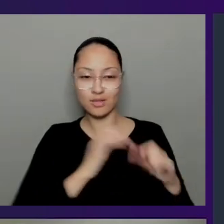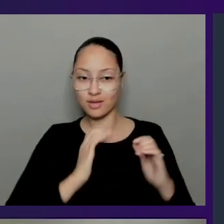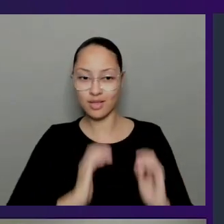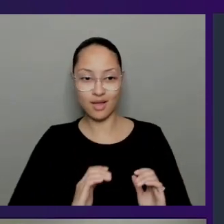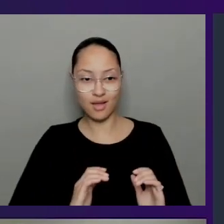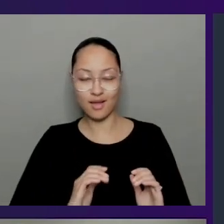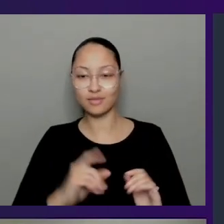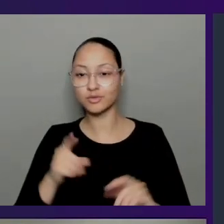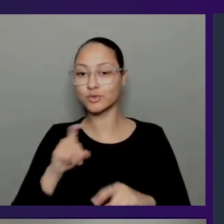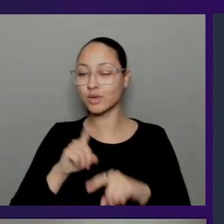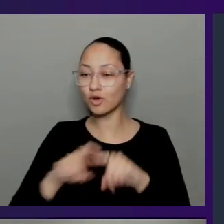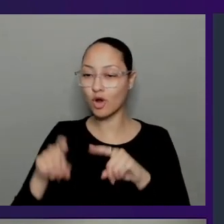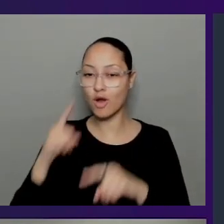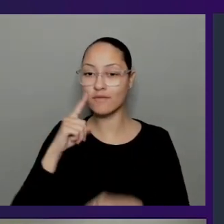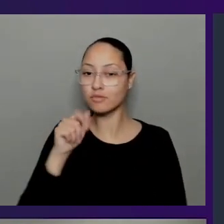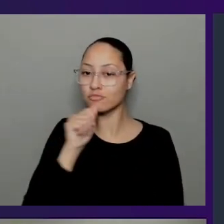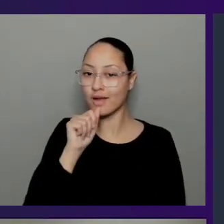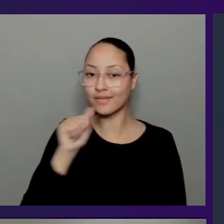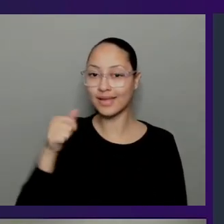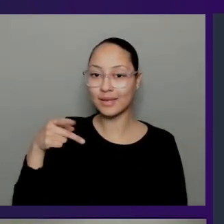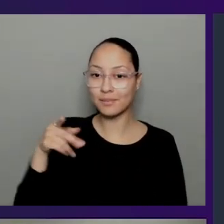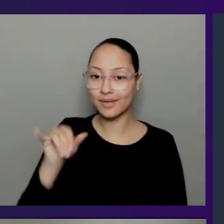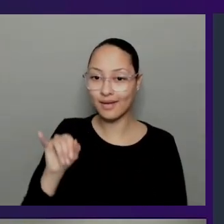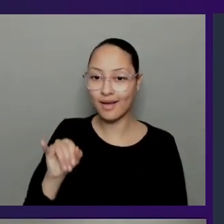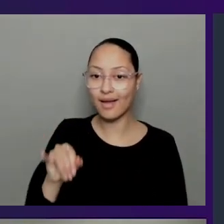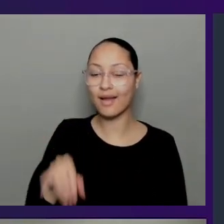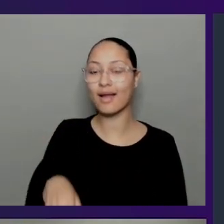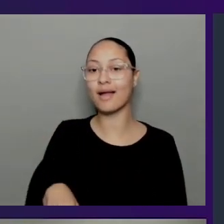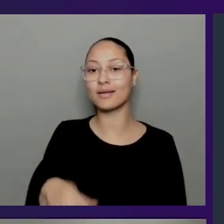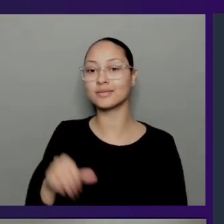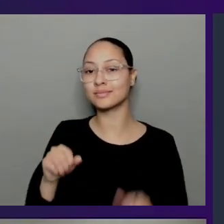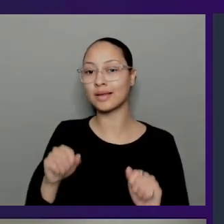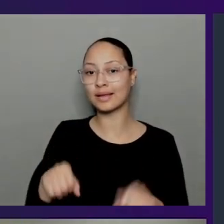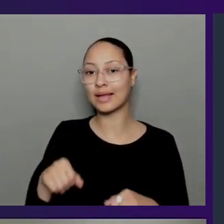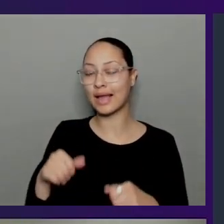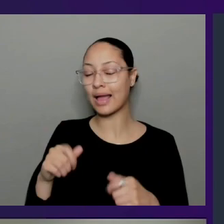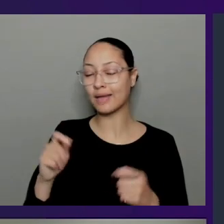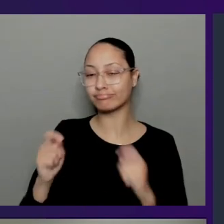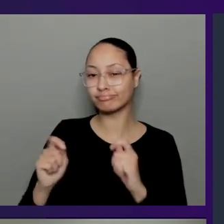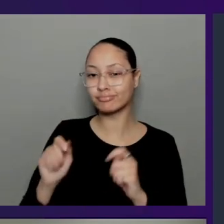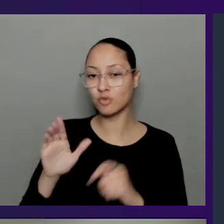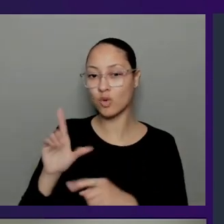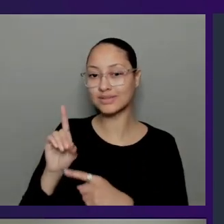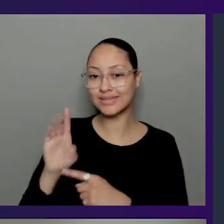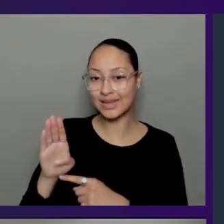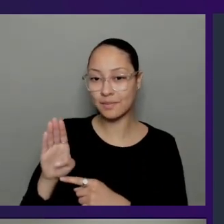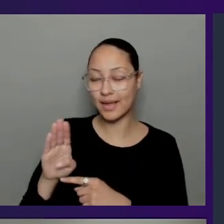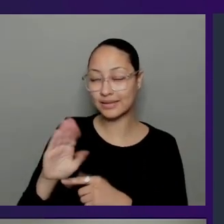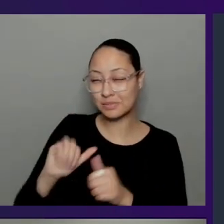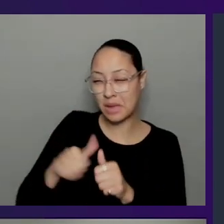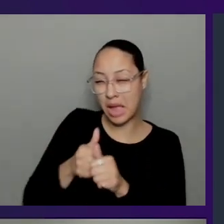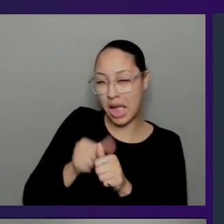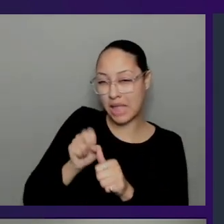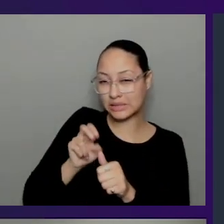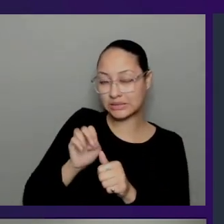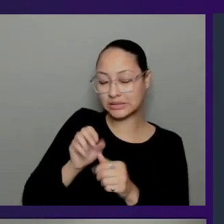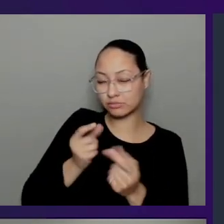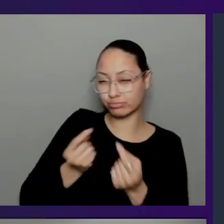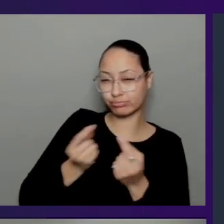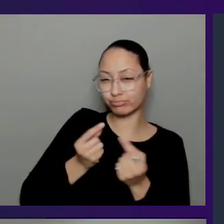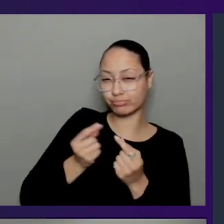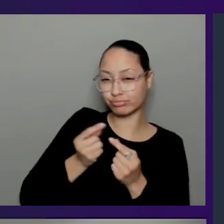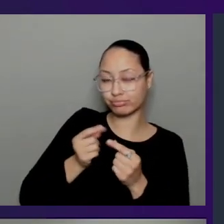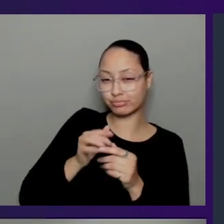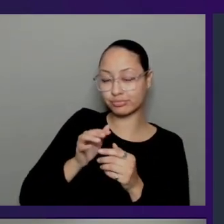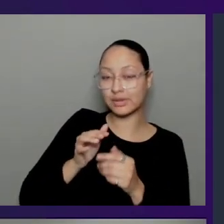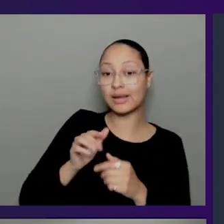private APIs, maybe query a database, do all sorts of stuff like behind the scenes. And you send the results of that